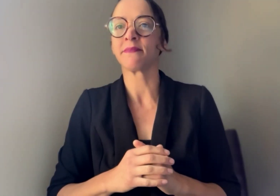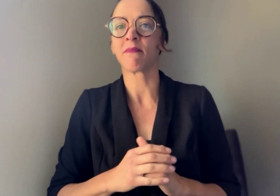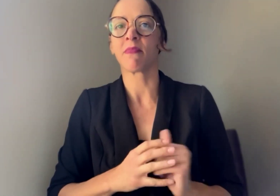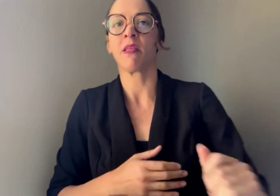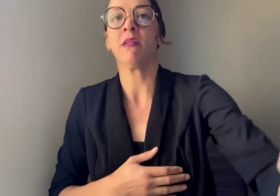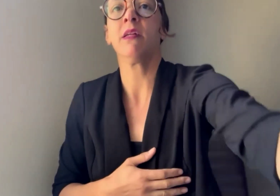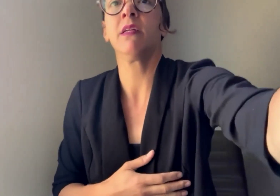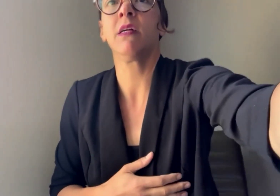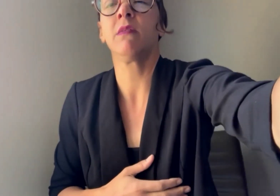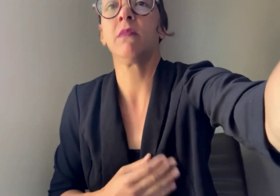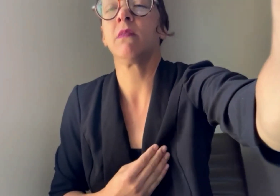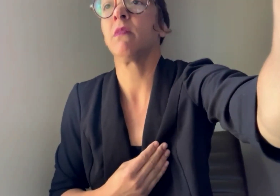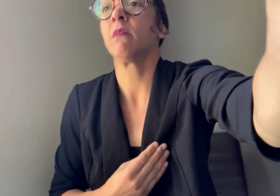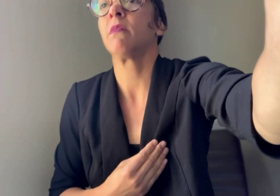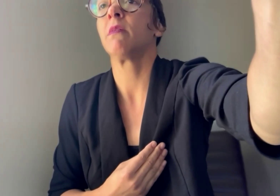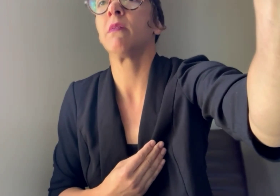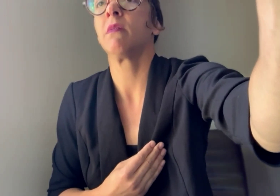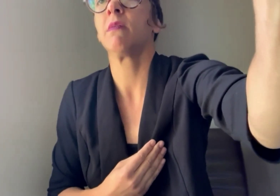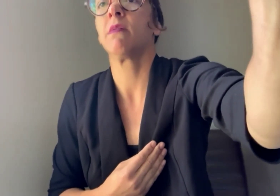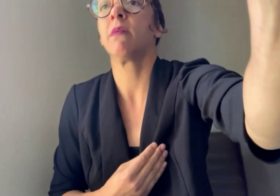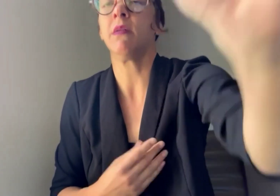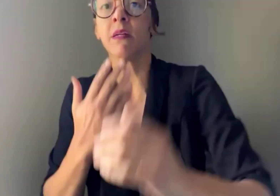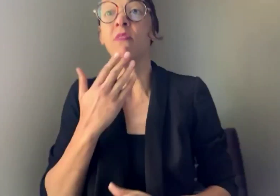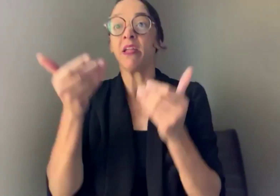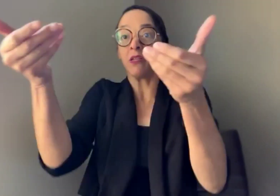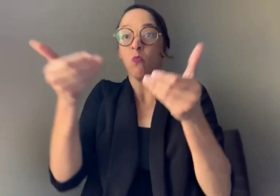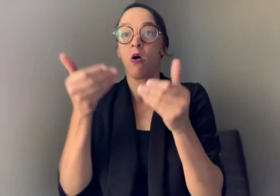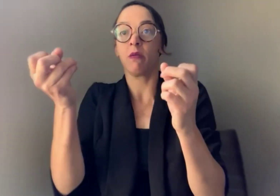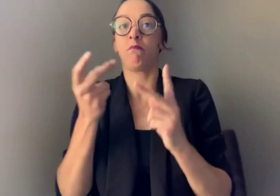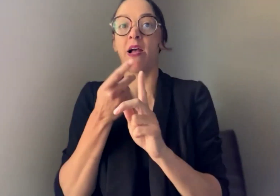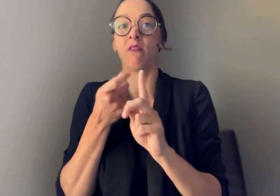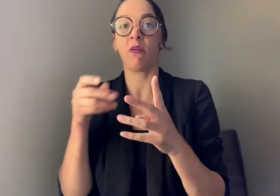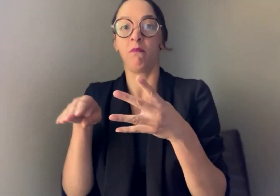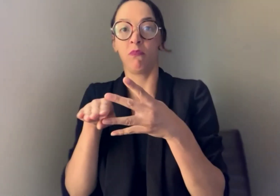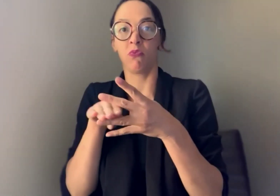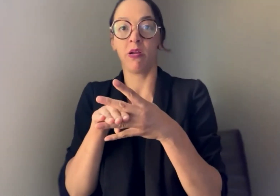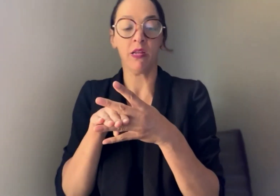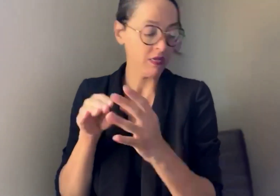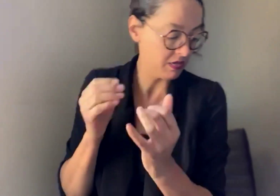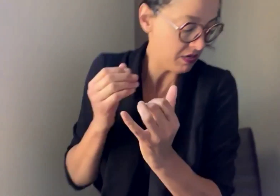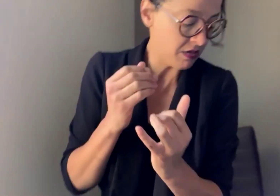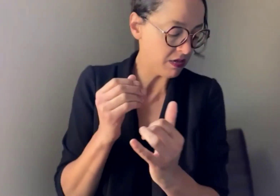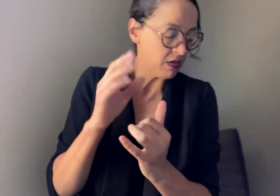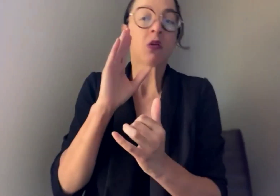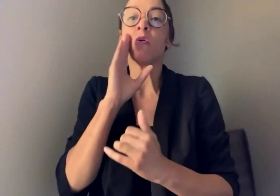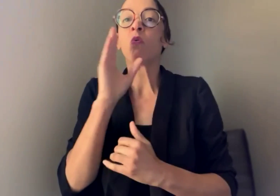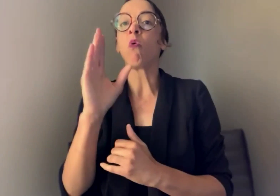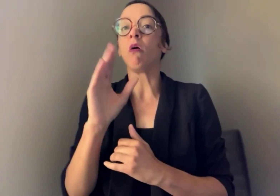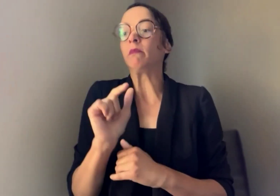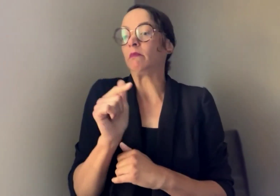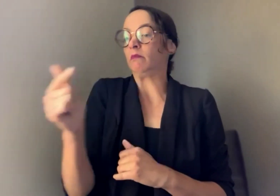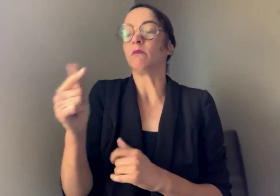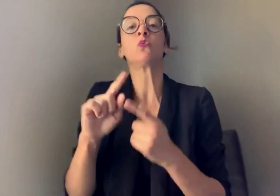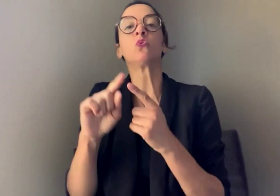Wonderful. Thank you. Welcome back from break. I'm going to turn it over to Hagar to summarize some of